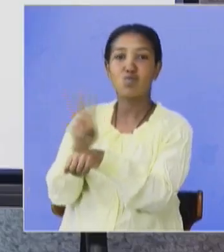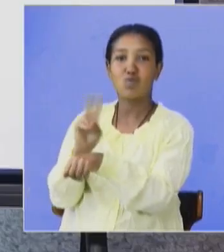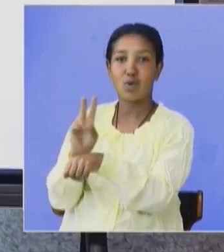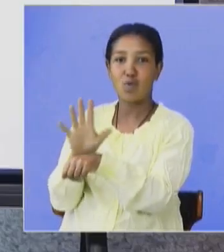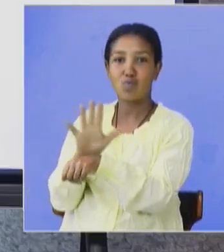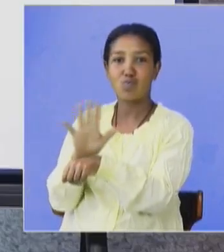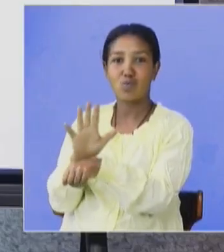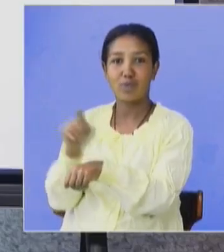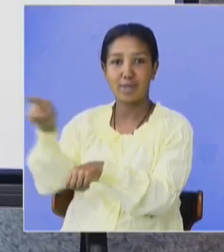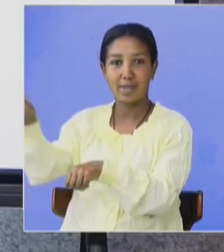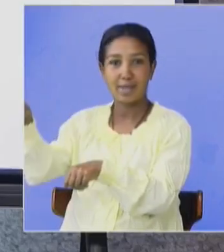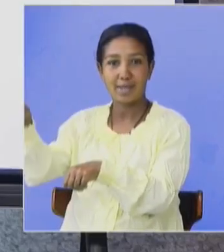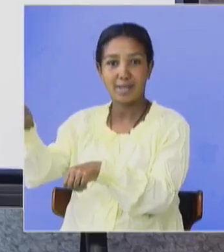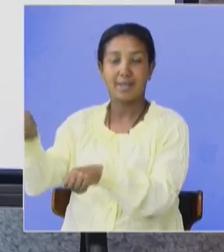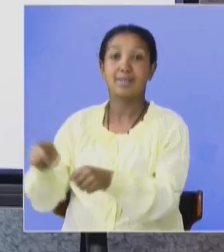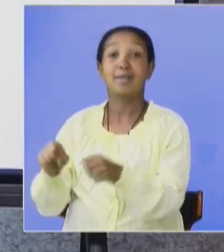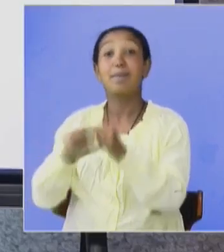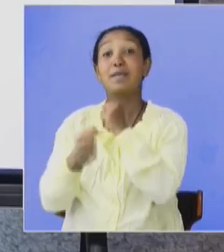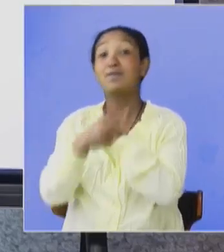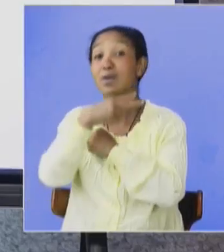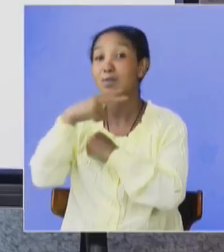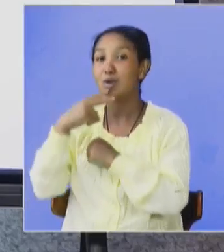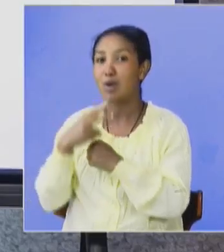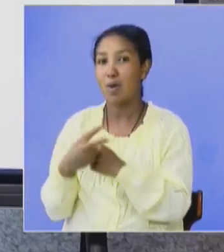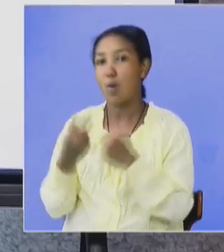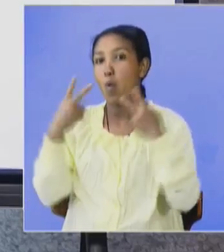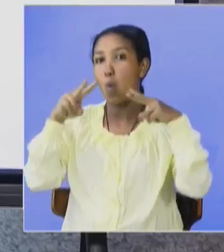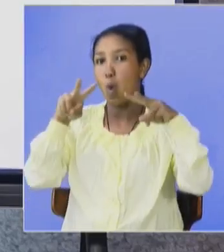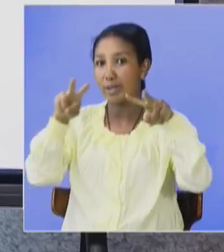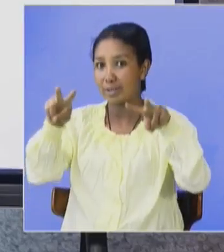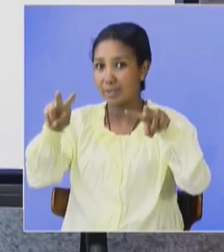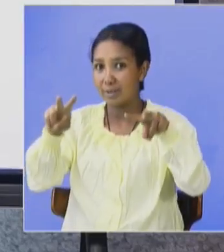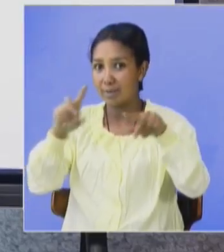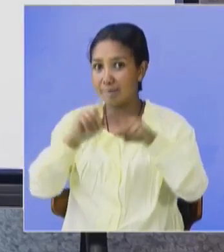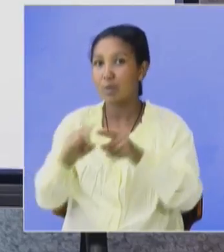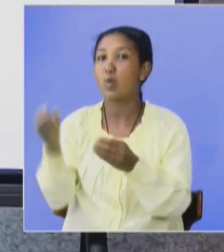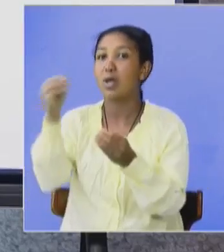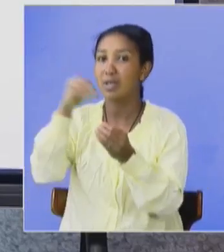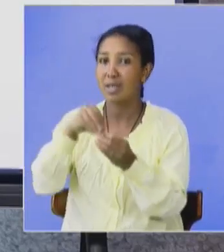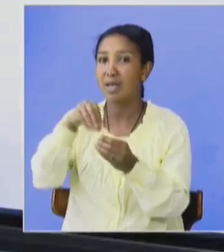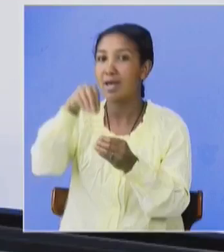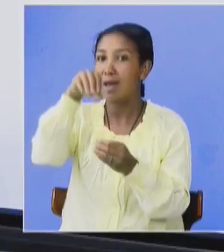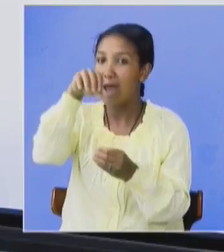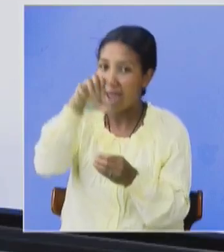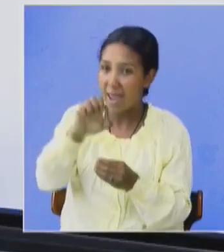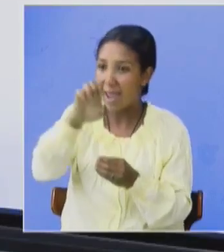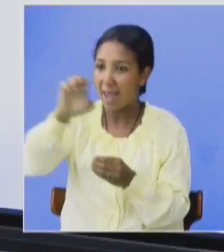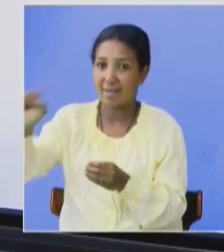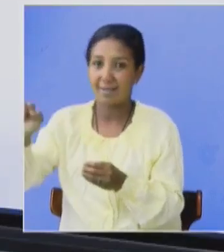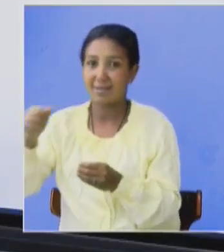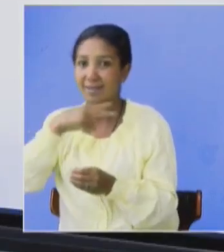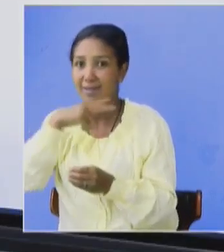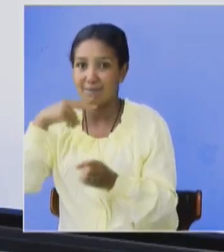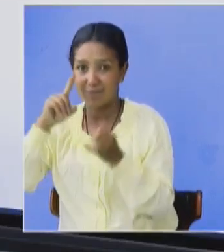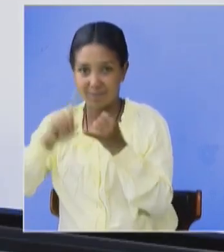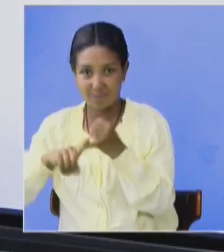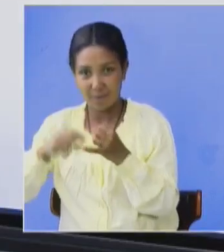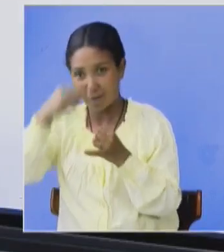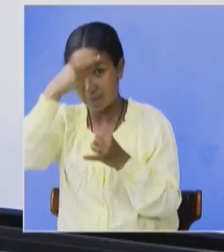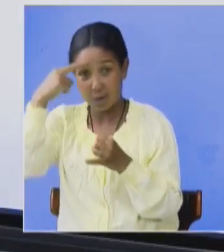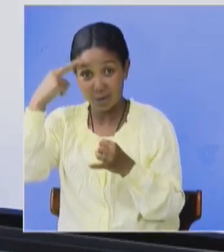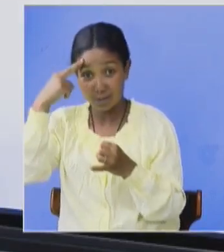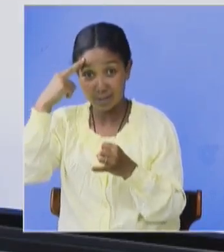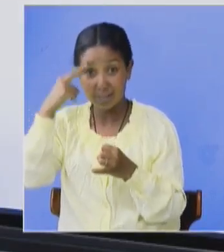base verb is watch, but we just add es at the end of the verb